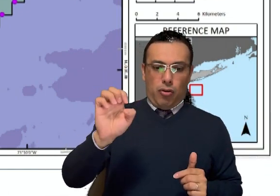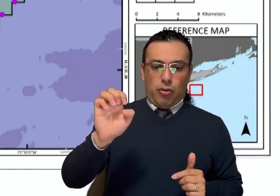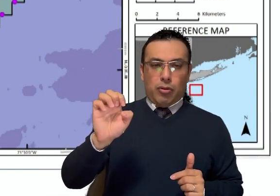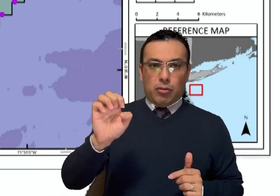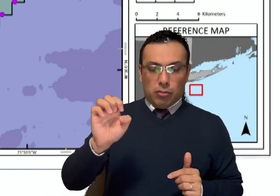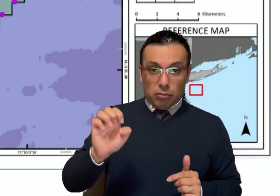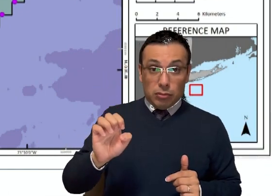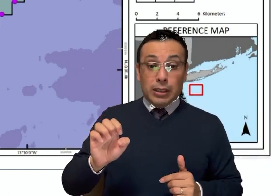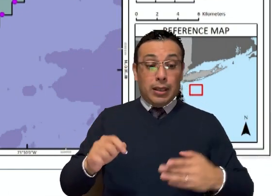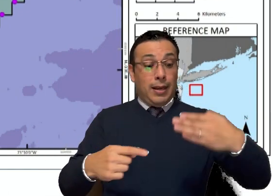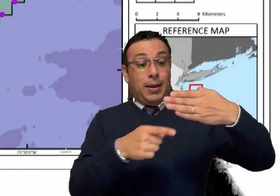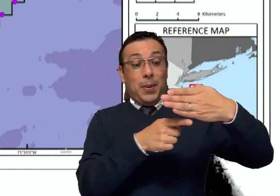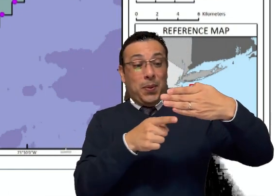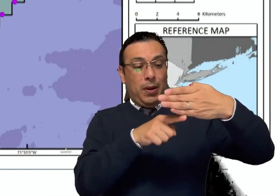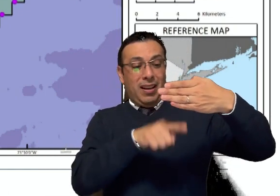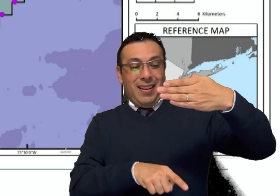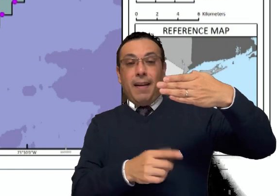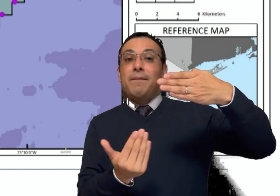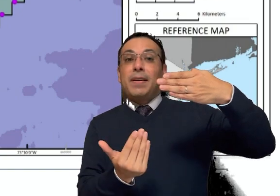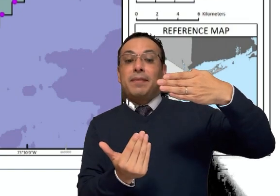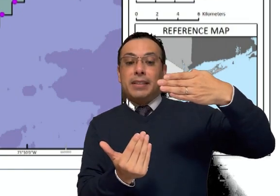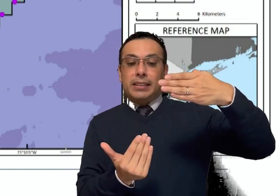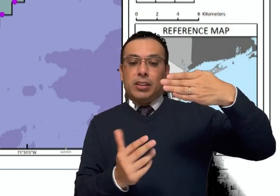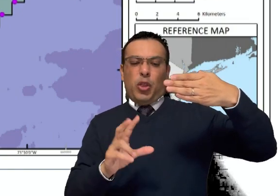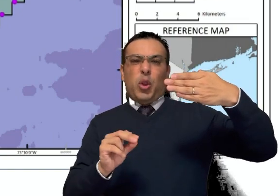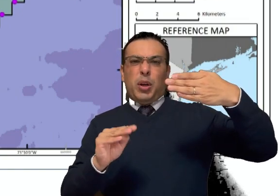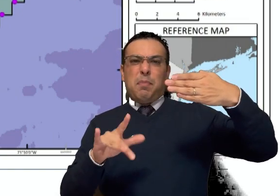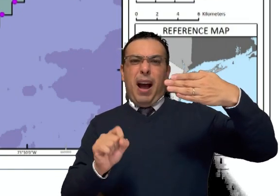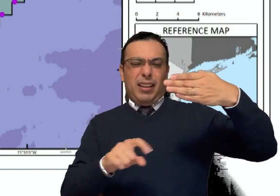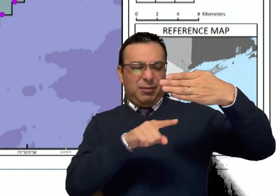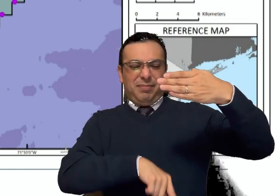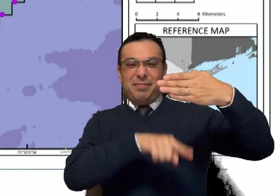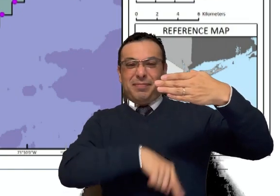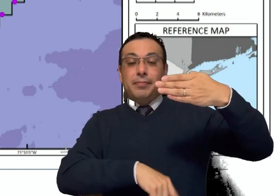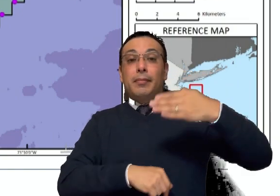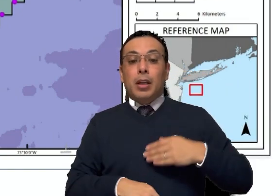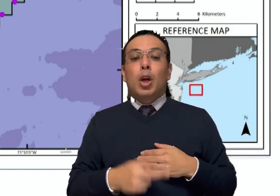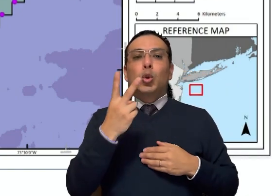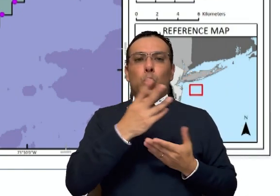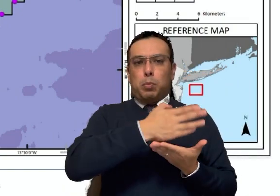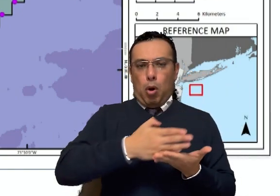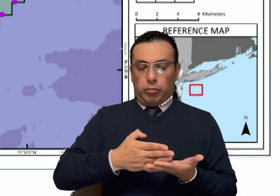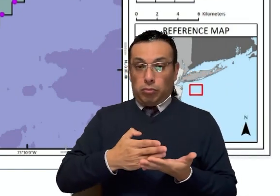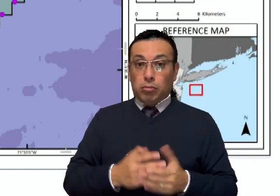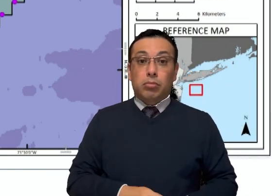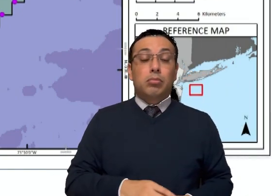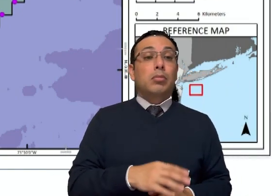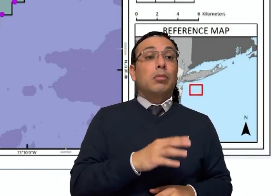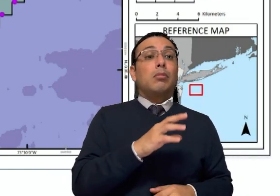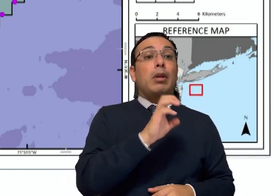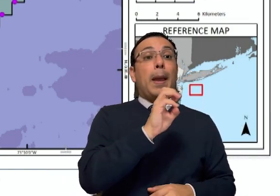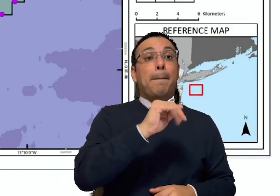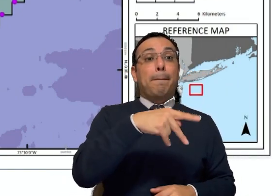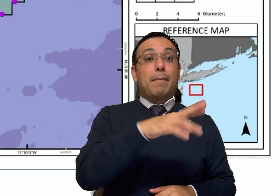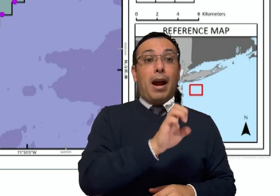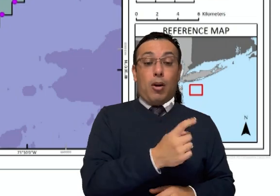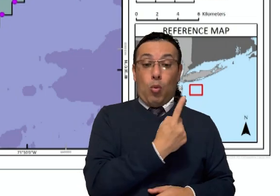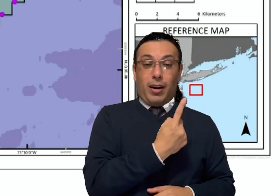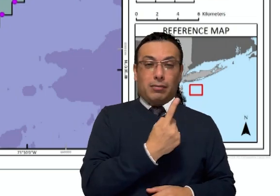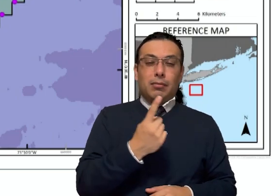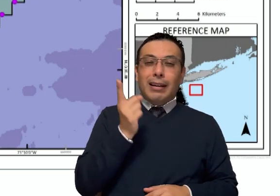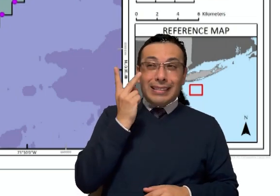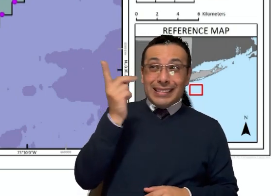the south shore of Long Island. It is being developed in two phases: Empire Wind 1, which is that triangle